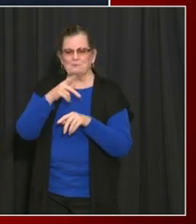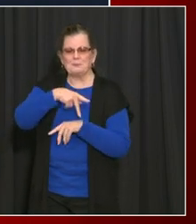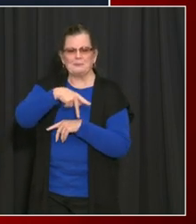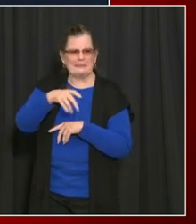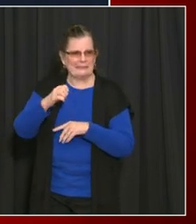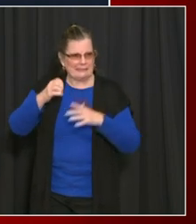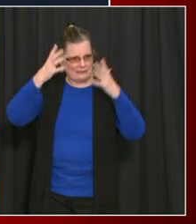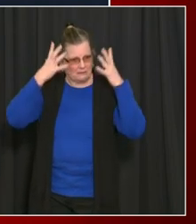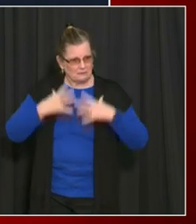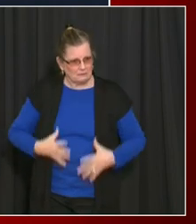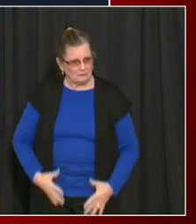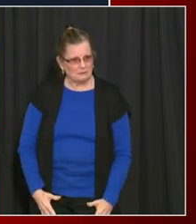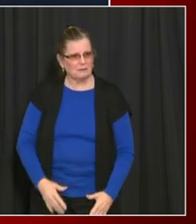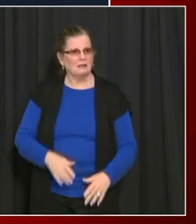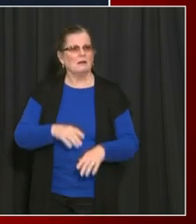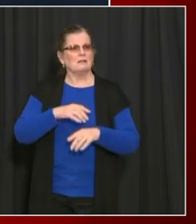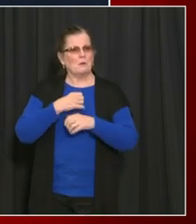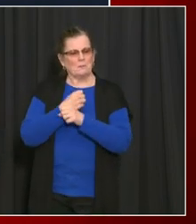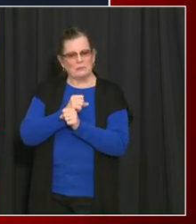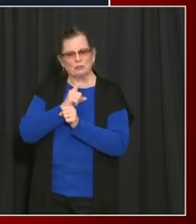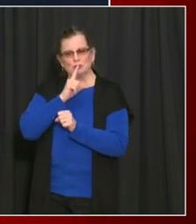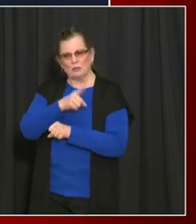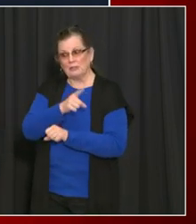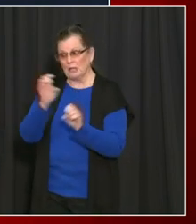So they are protected.